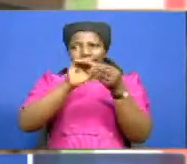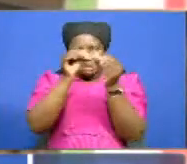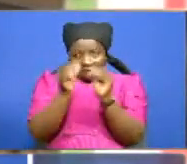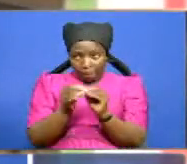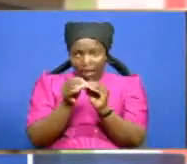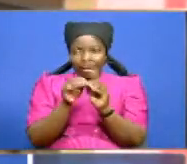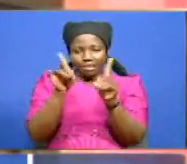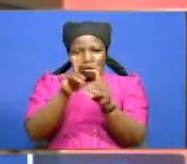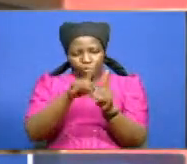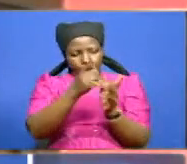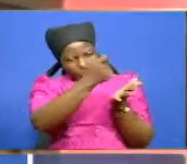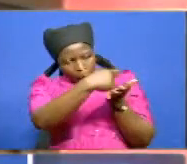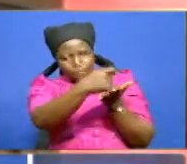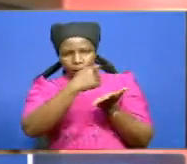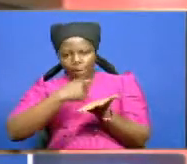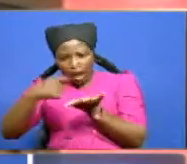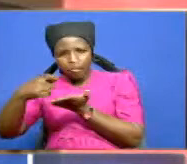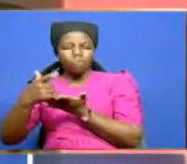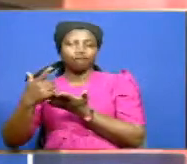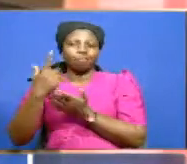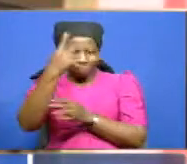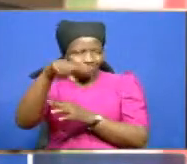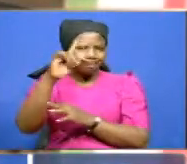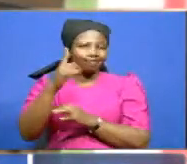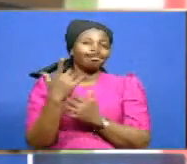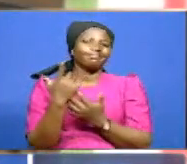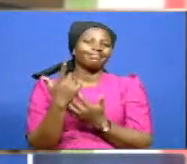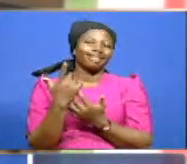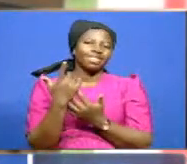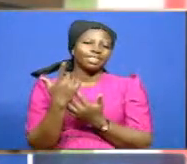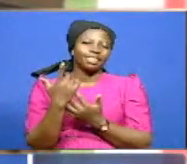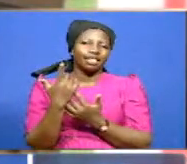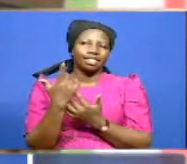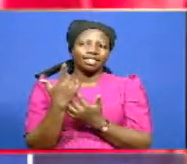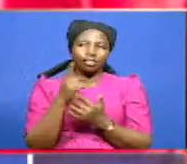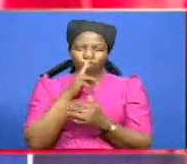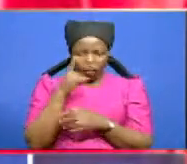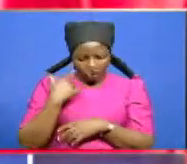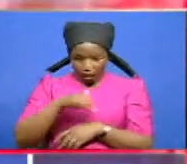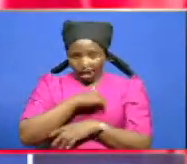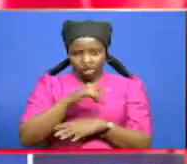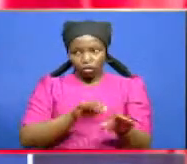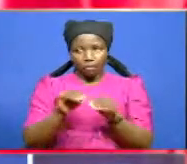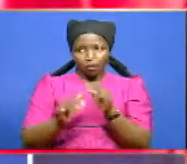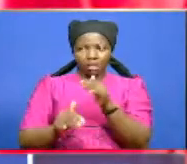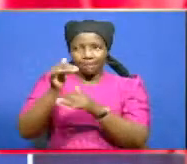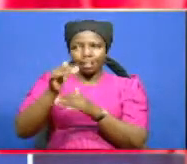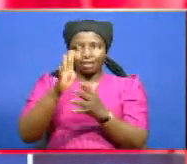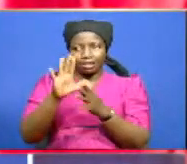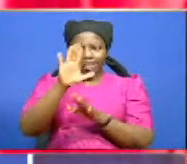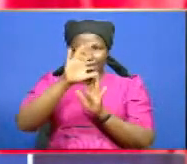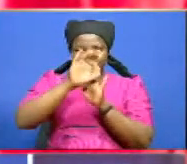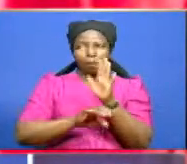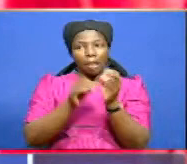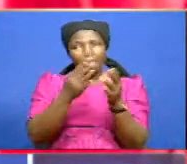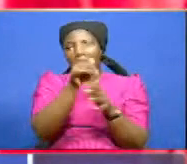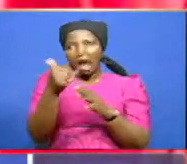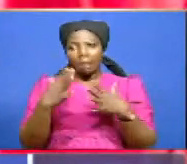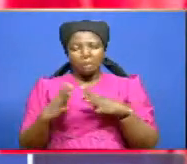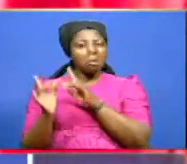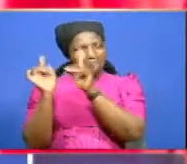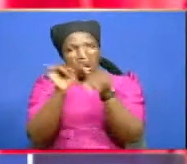their approval in a record time so that we move to the next chapter. Na wengine watakuja watafanya amendment